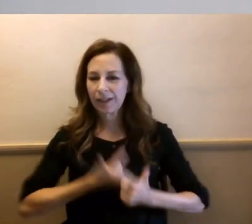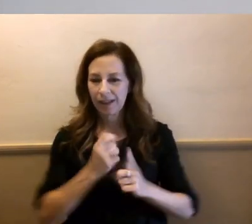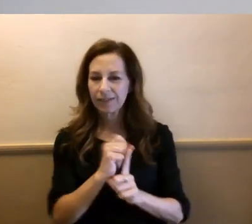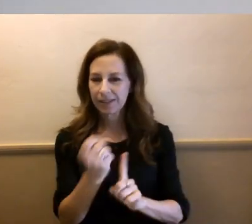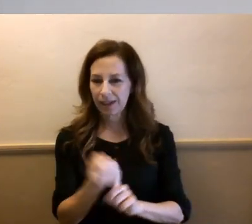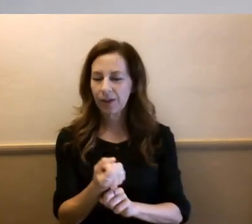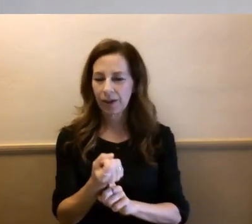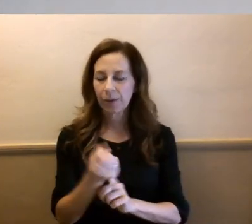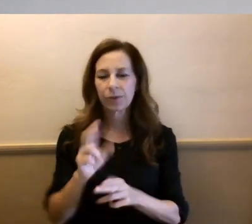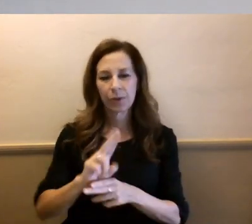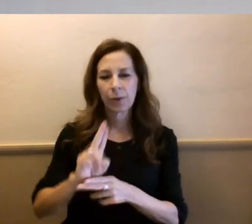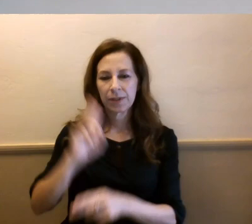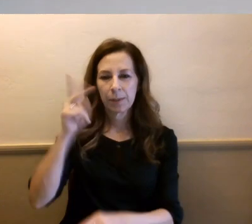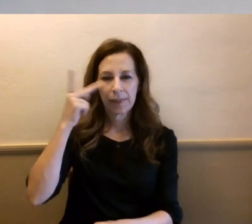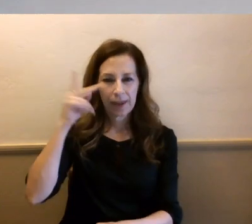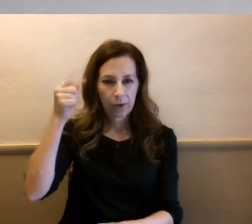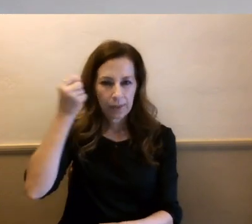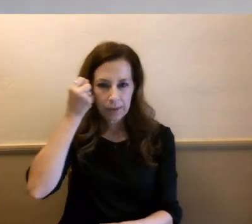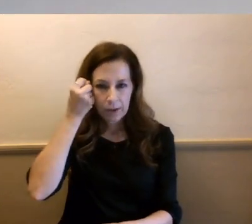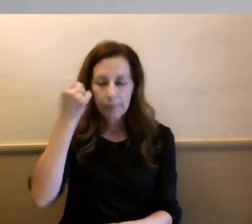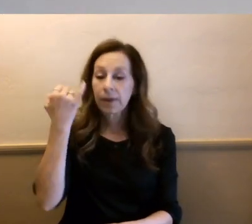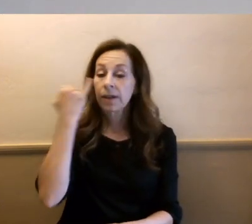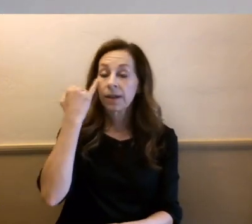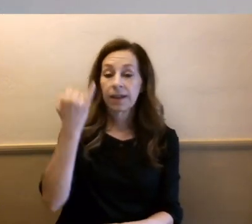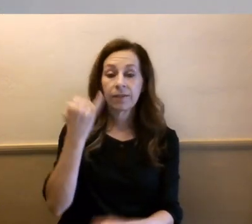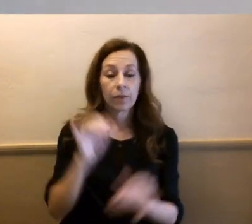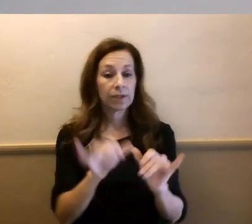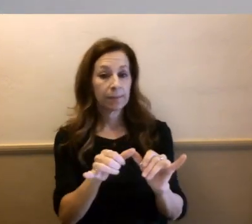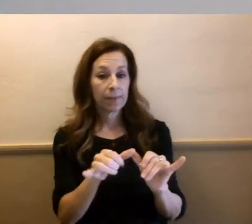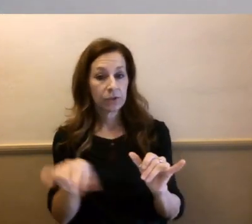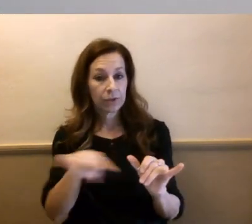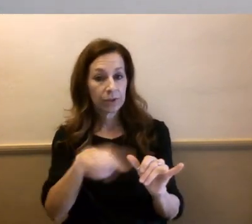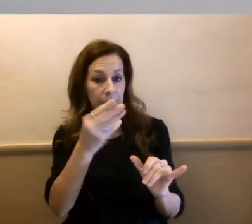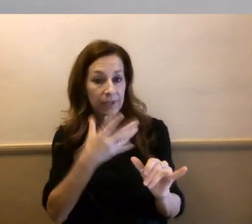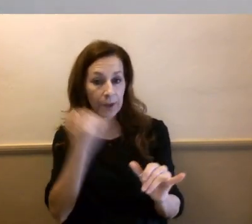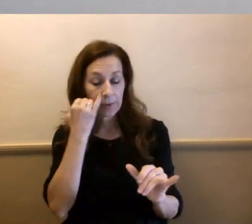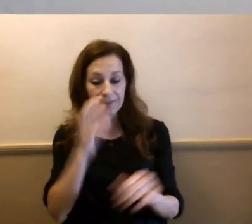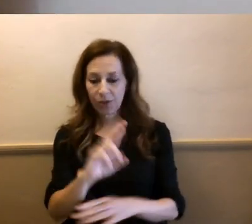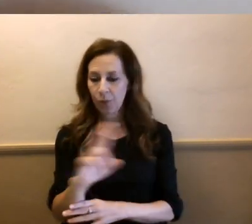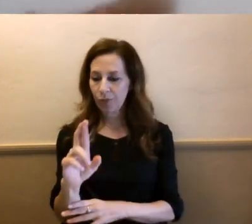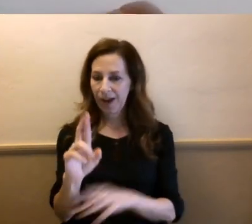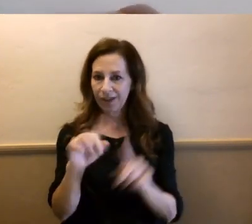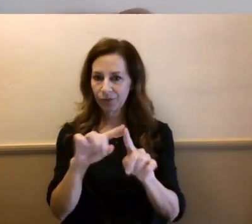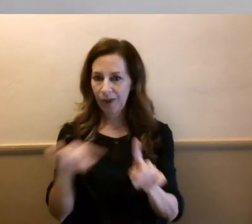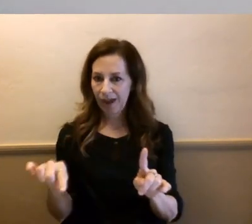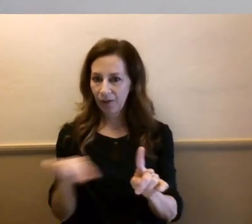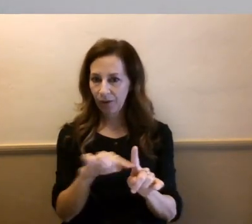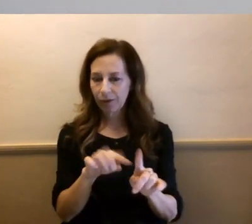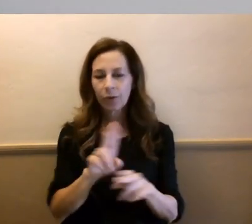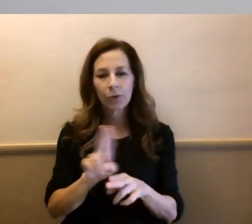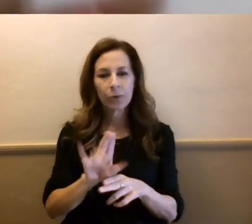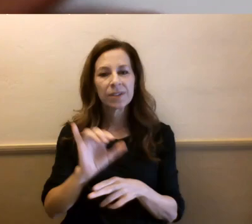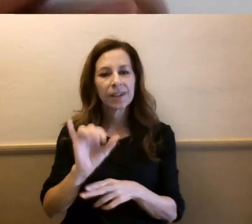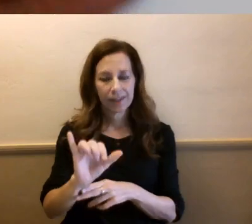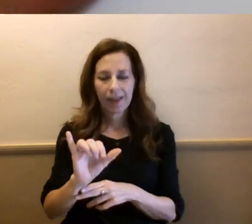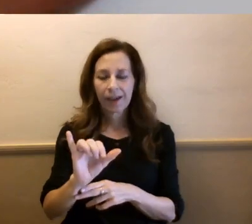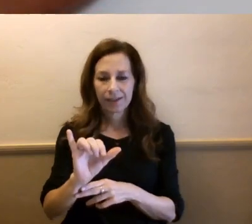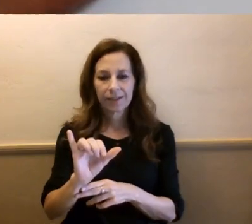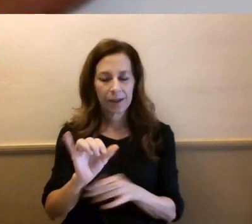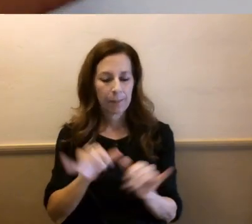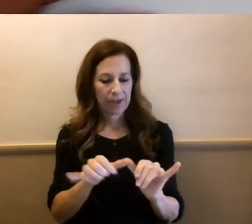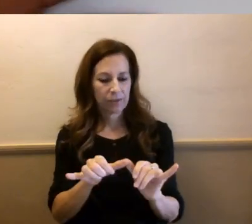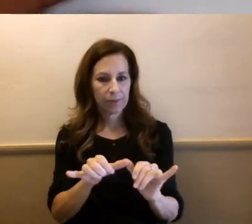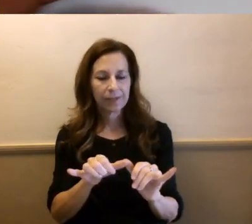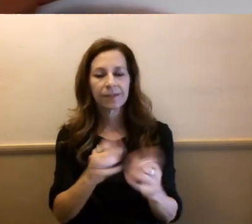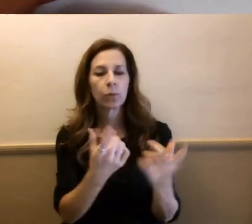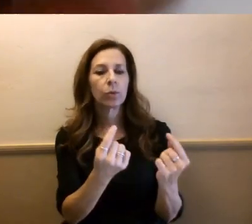the Pythagorean theorem. And then if we give you measurements, can you tell me if it's a right triangle based off of those measurements? So that